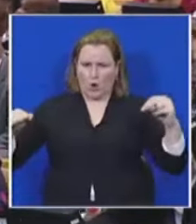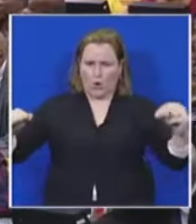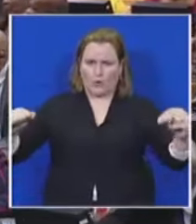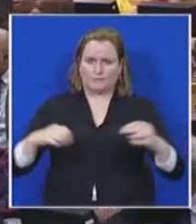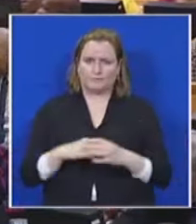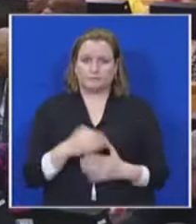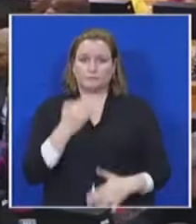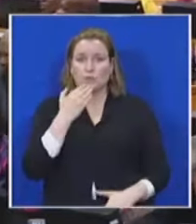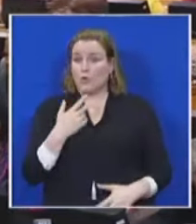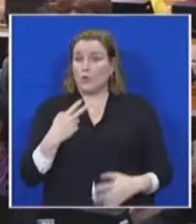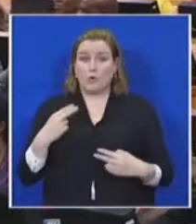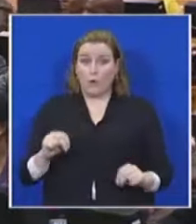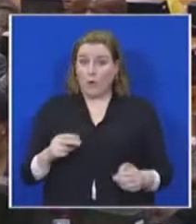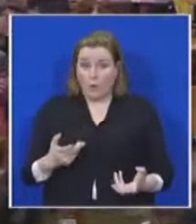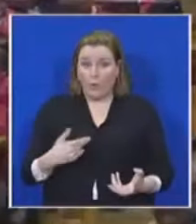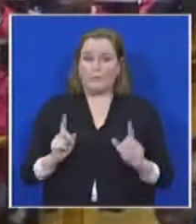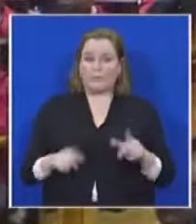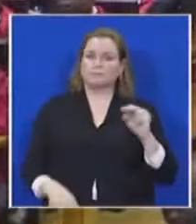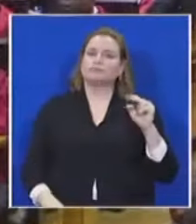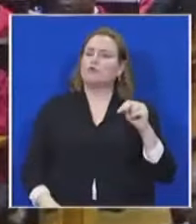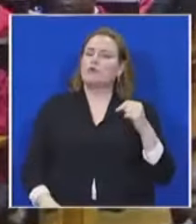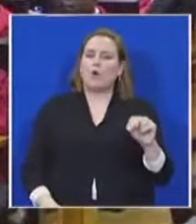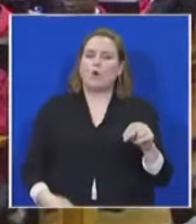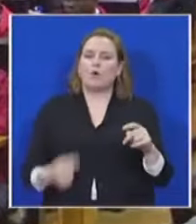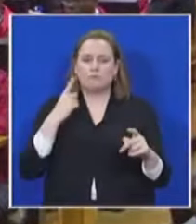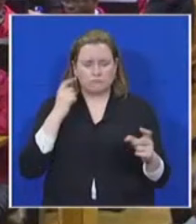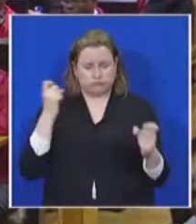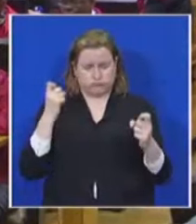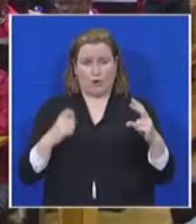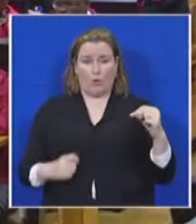Those against should press the no button.